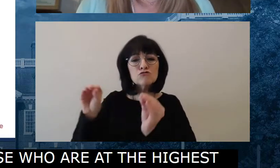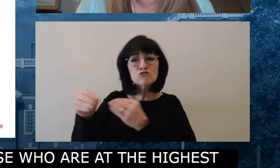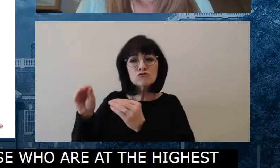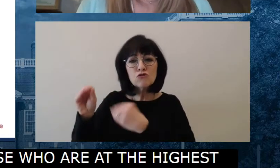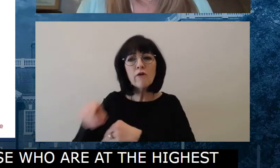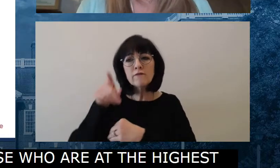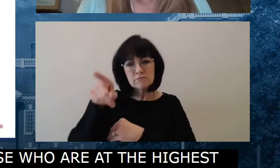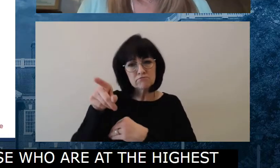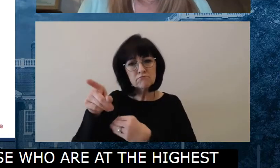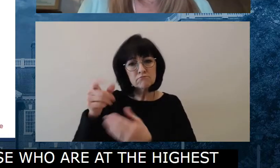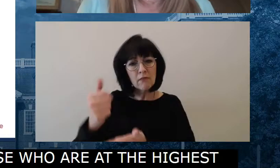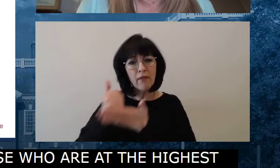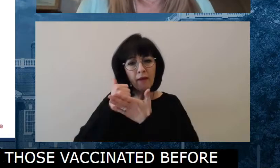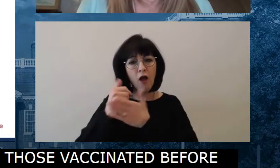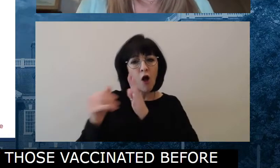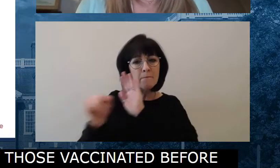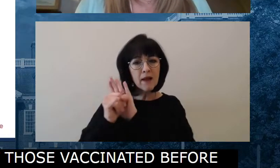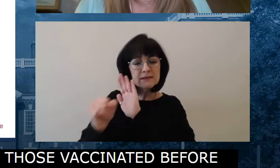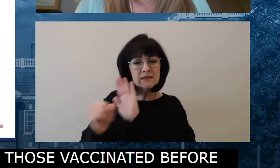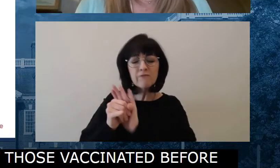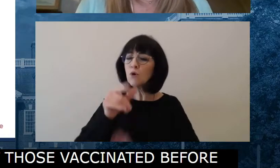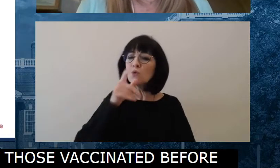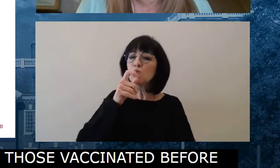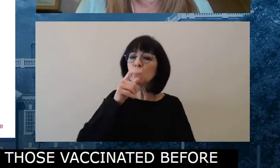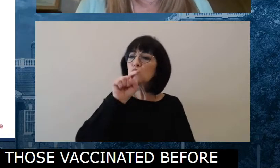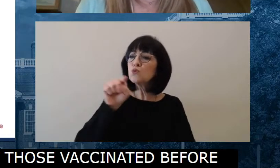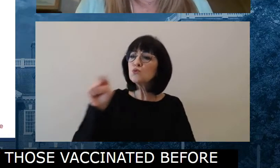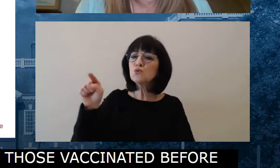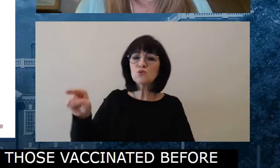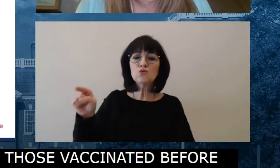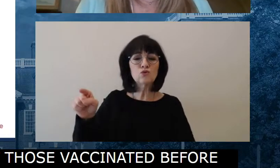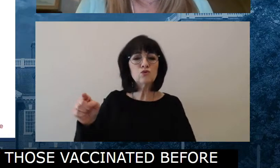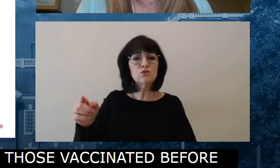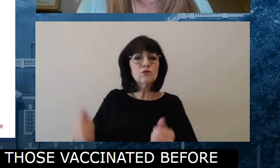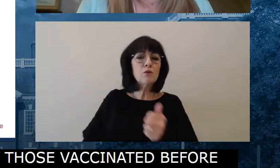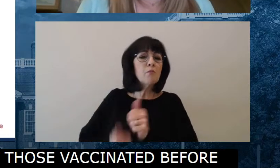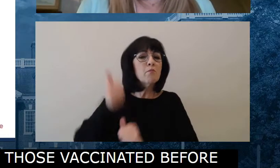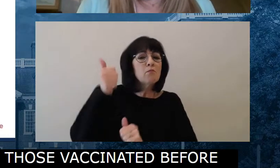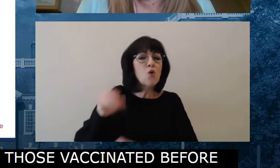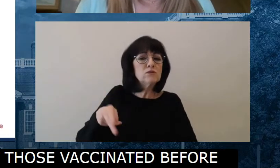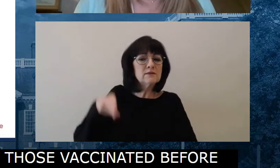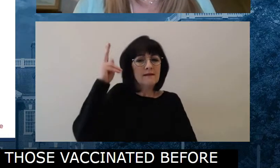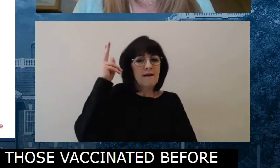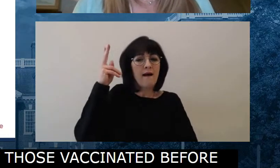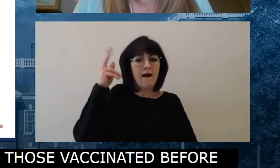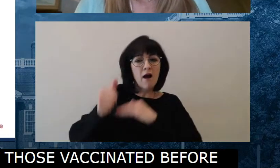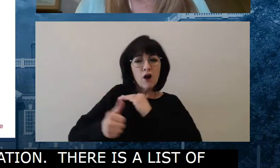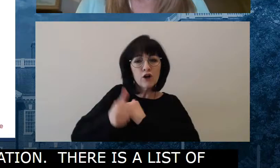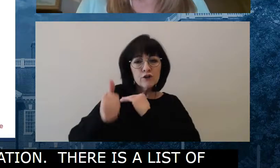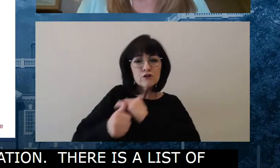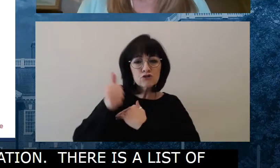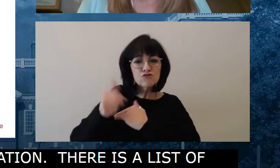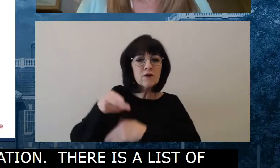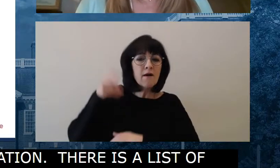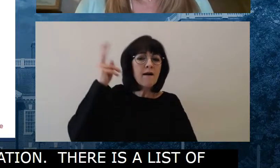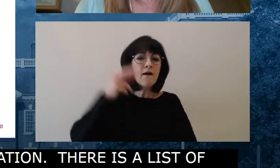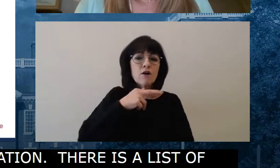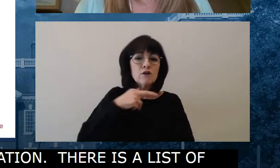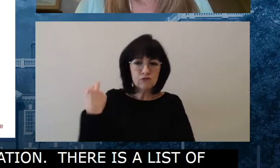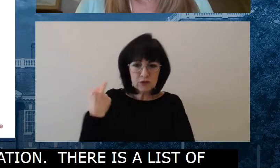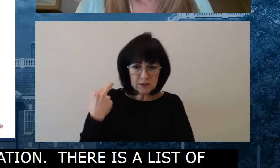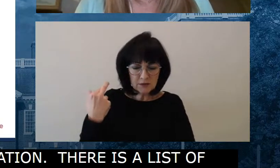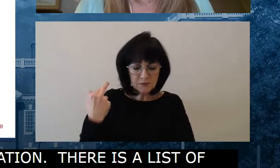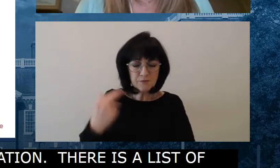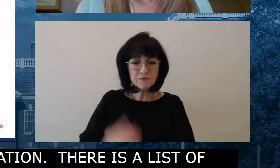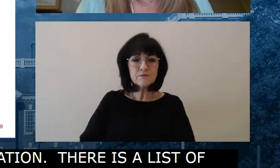risk. And there is a list of conditions that would be in the highest risk. But if they,